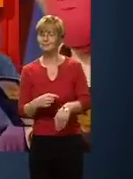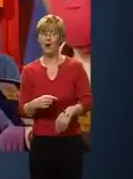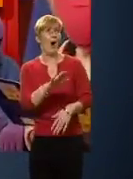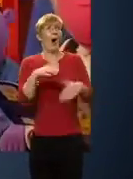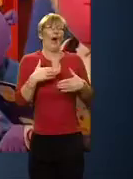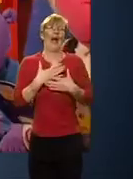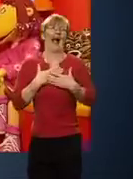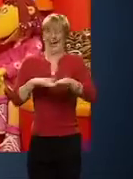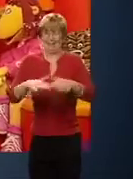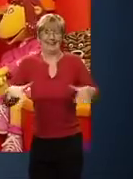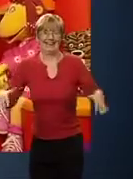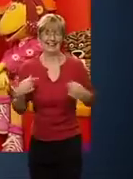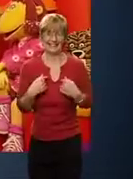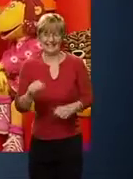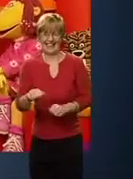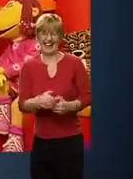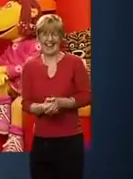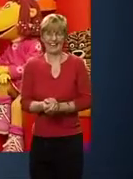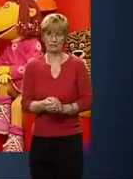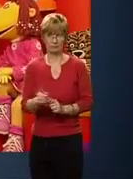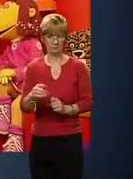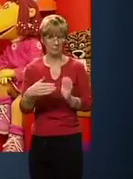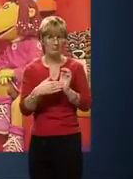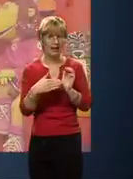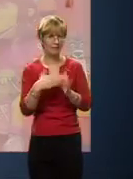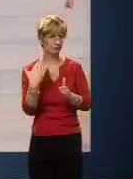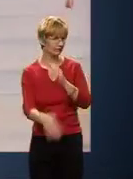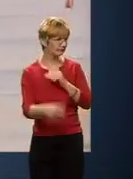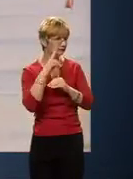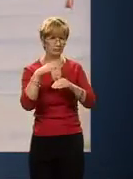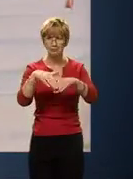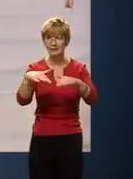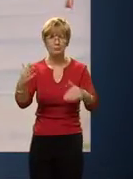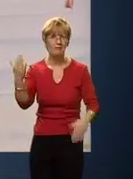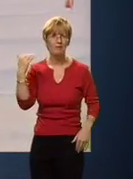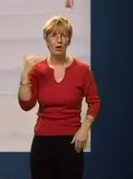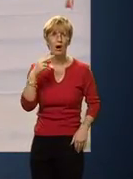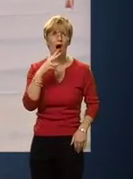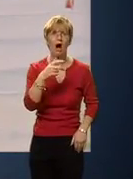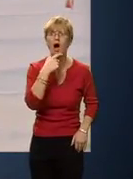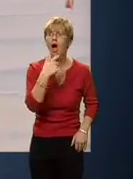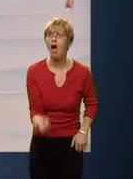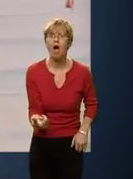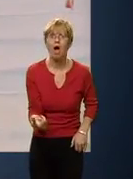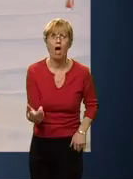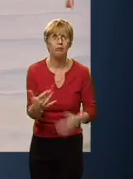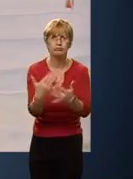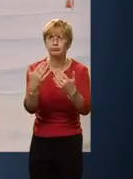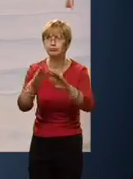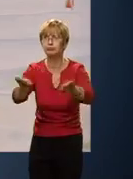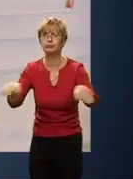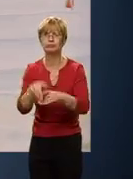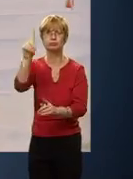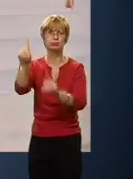to the beach. Yeah! Millie had never seen the sea before. She gazed at all the people bobbing about in the